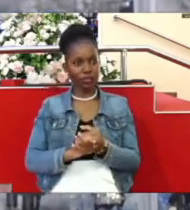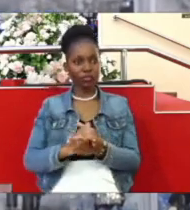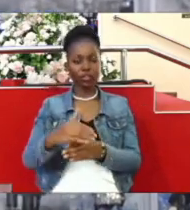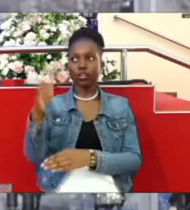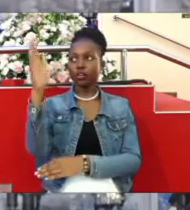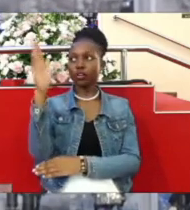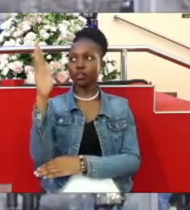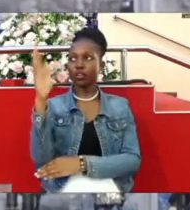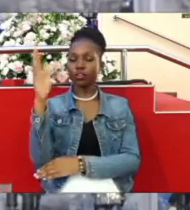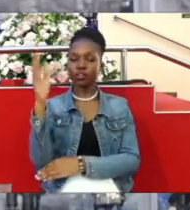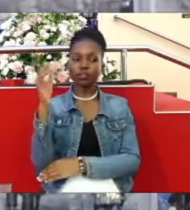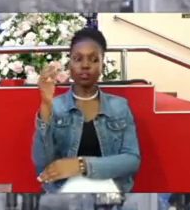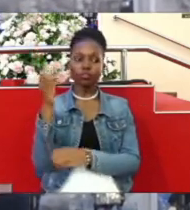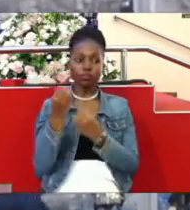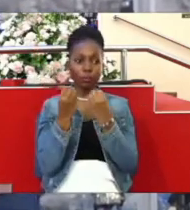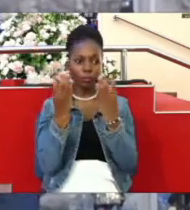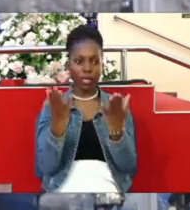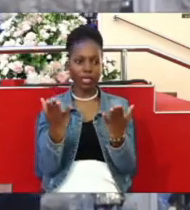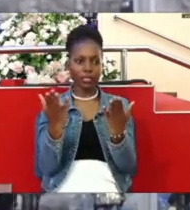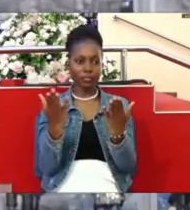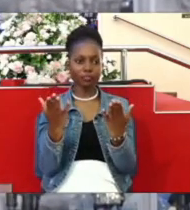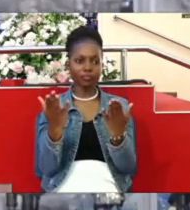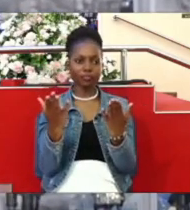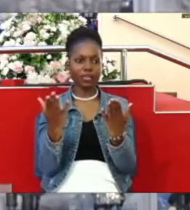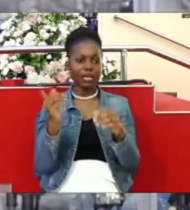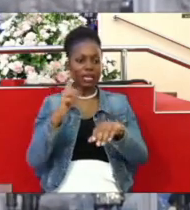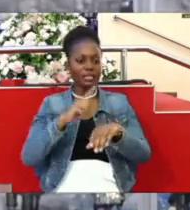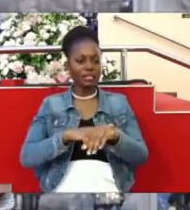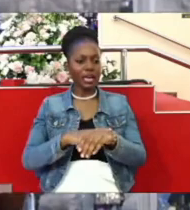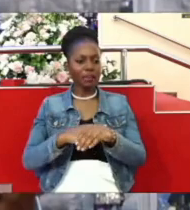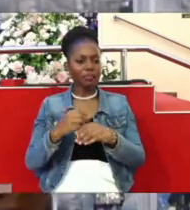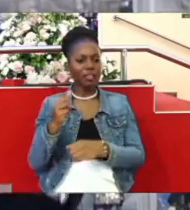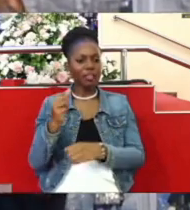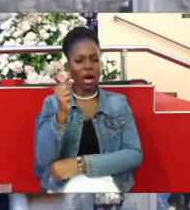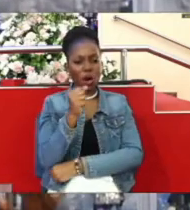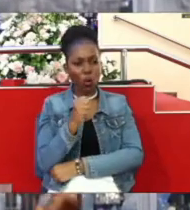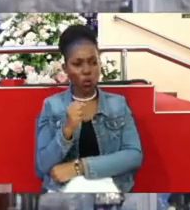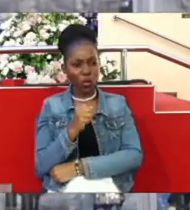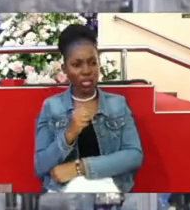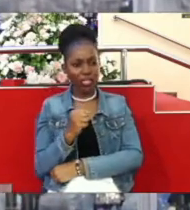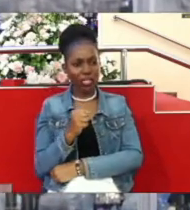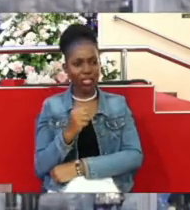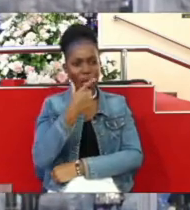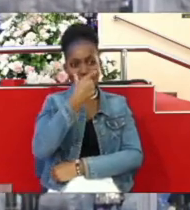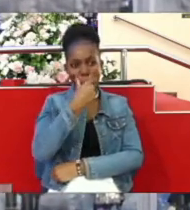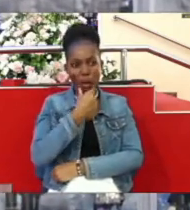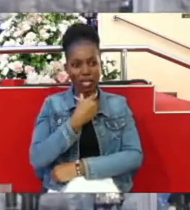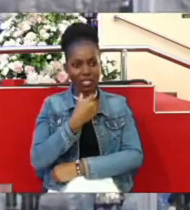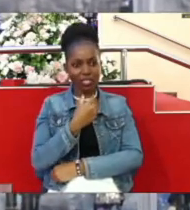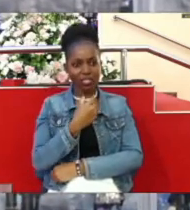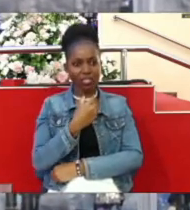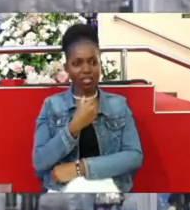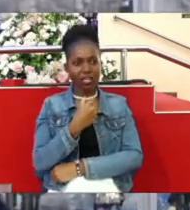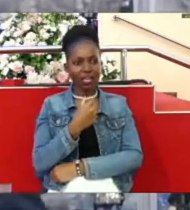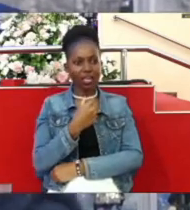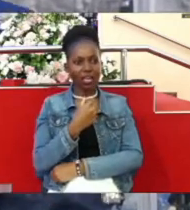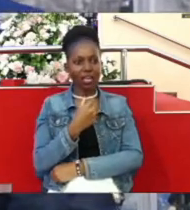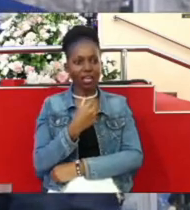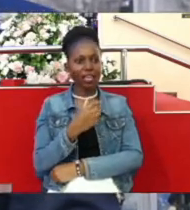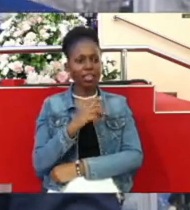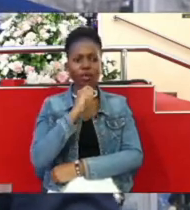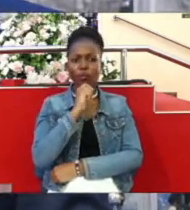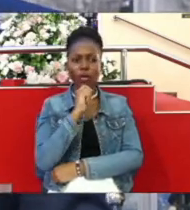mengi. And at this point in time they are old and now they are wondering who will be who will inherit our possessions or our